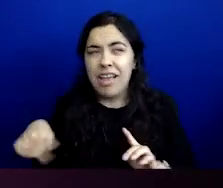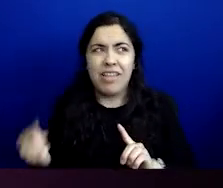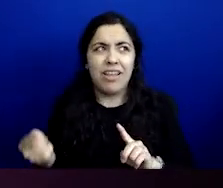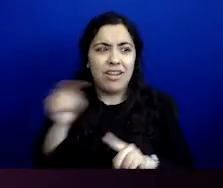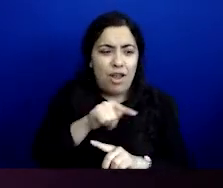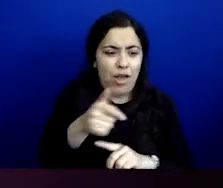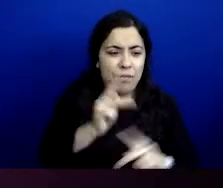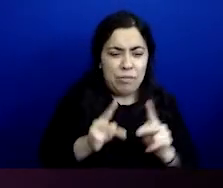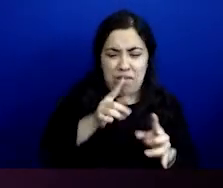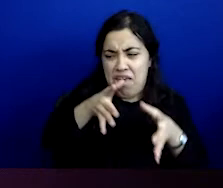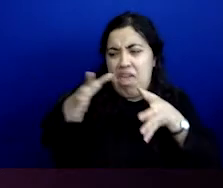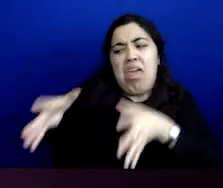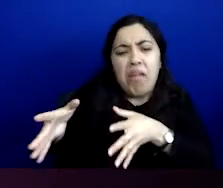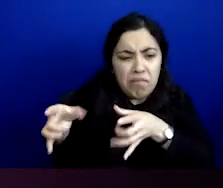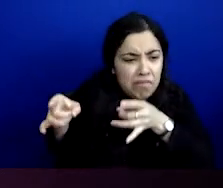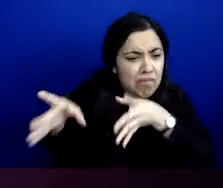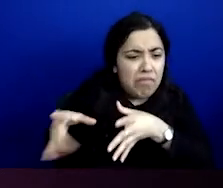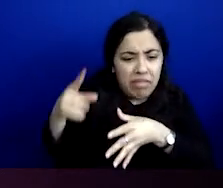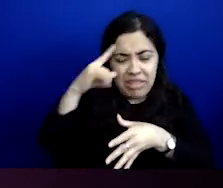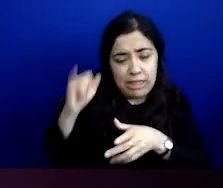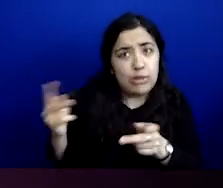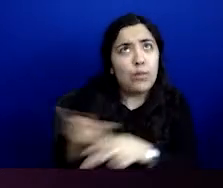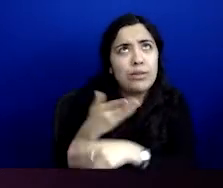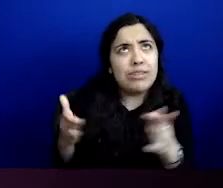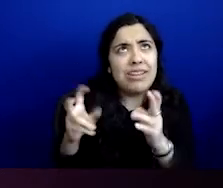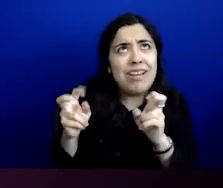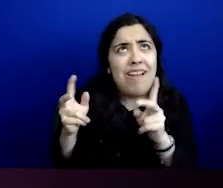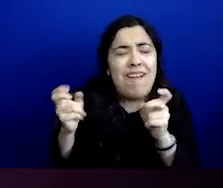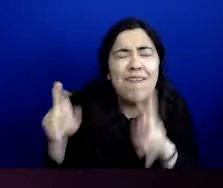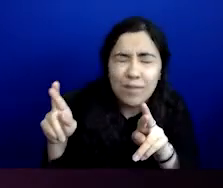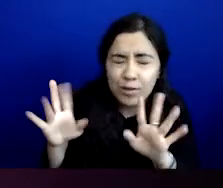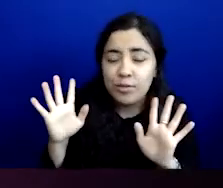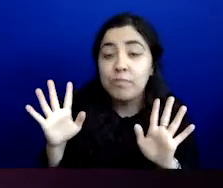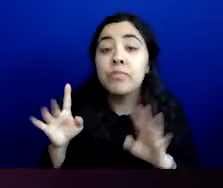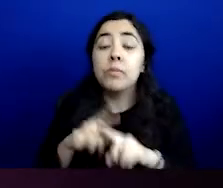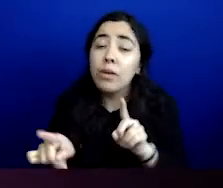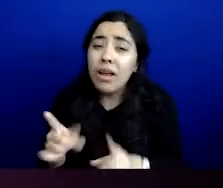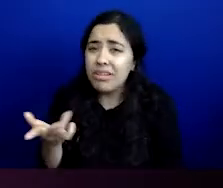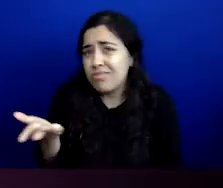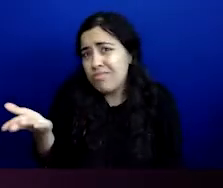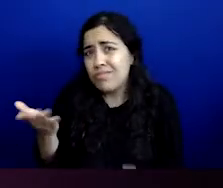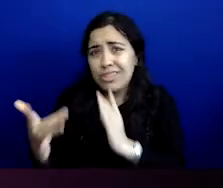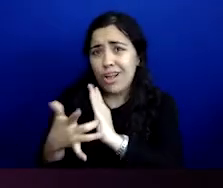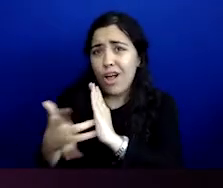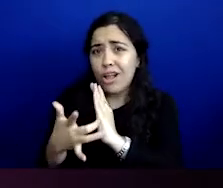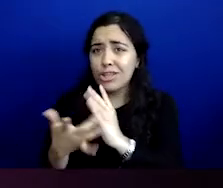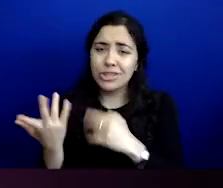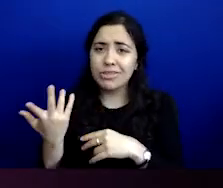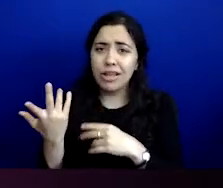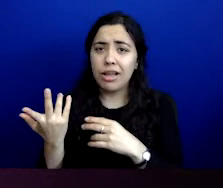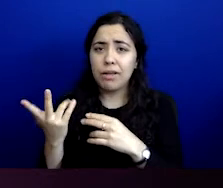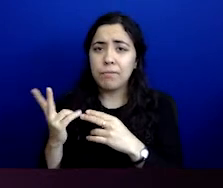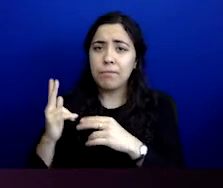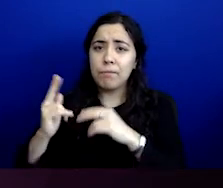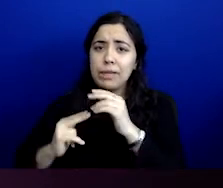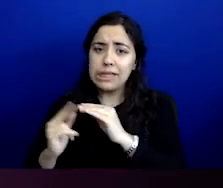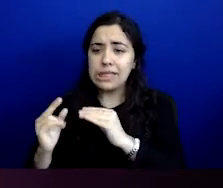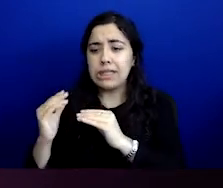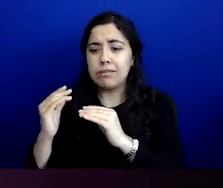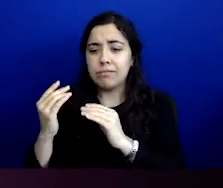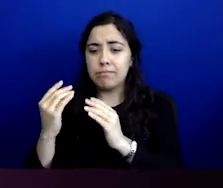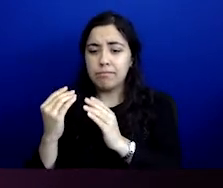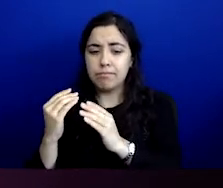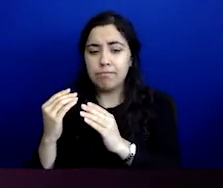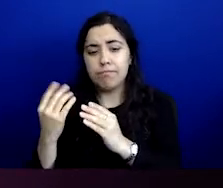that absolutely hate it and they think it's literally the worst thing in the world. When in reality, it's just a technology. It's building blocks that